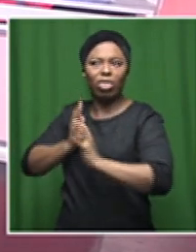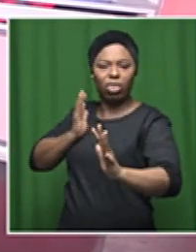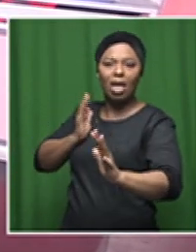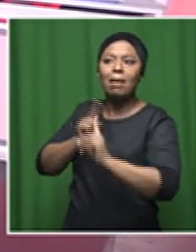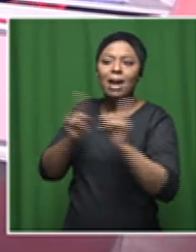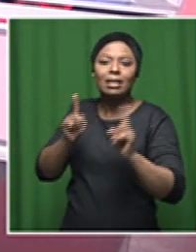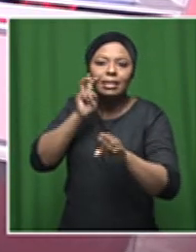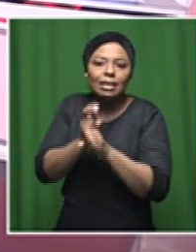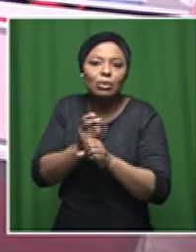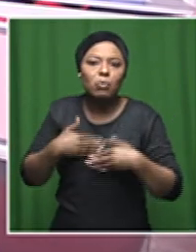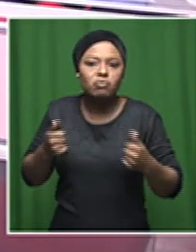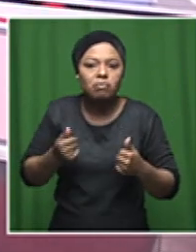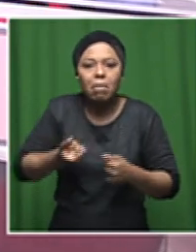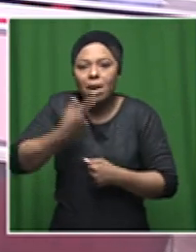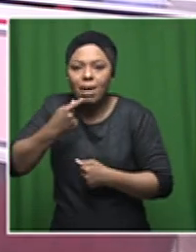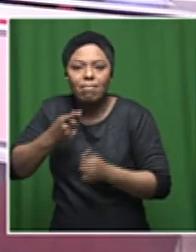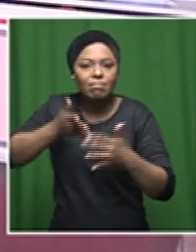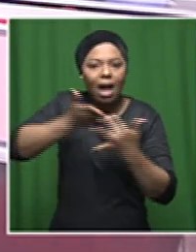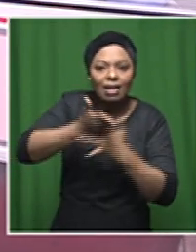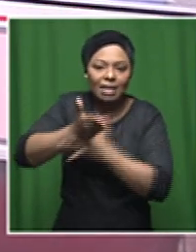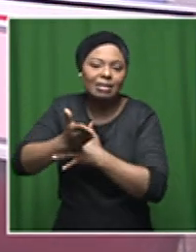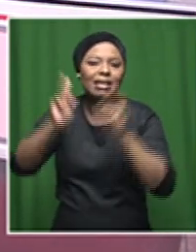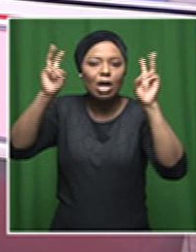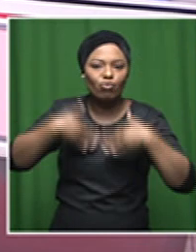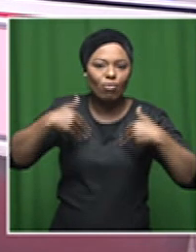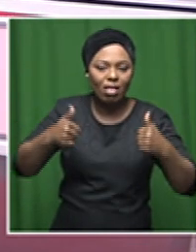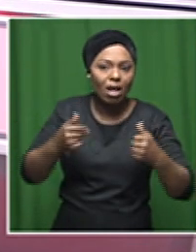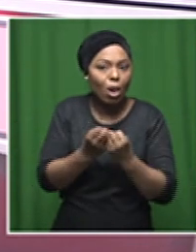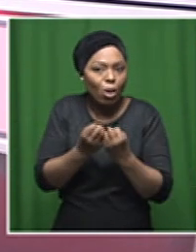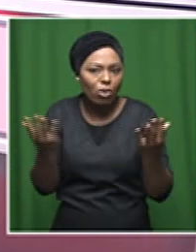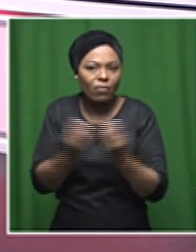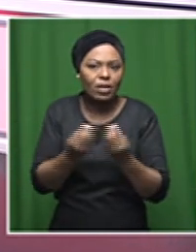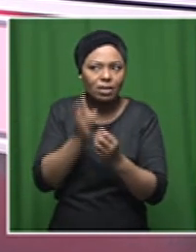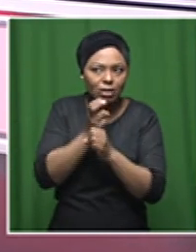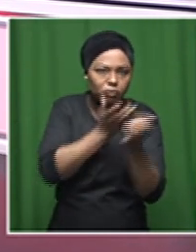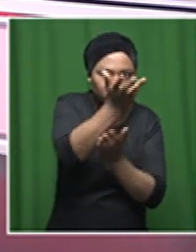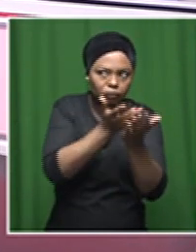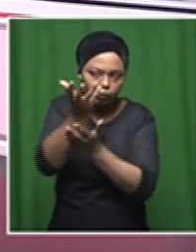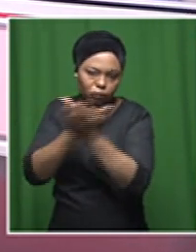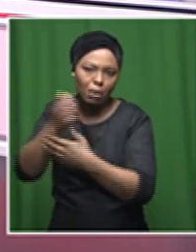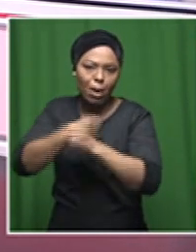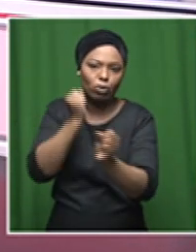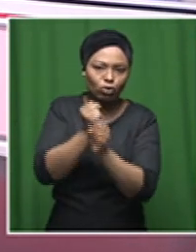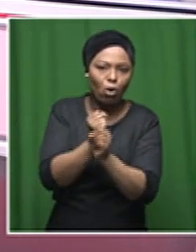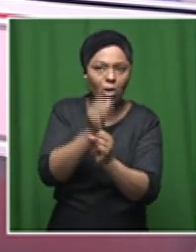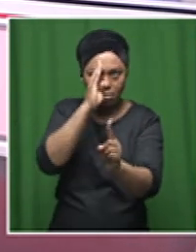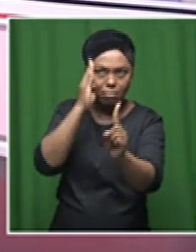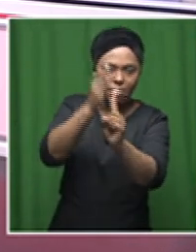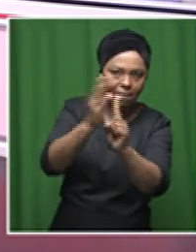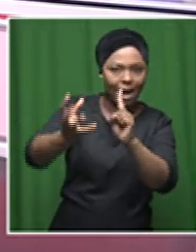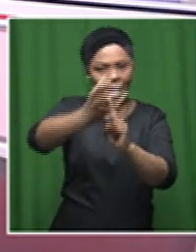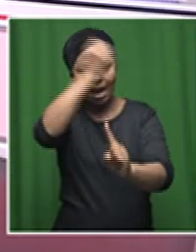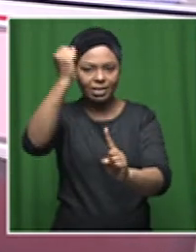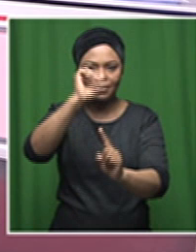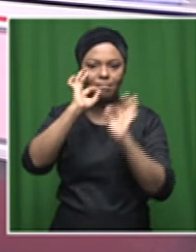you healthier as soon as we possibly can. There are solutions to this. We just need to go out there and put them out and make sure we work towards getting you